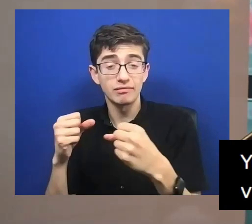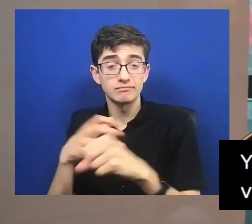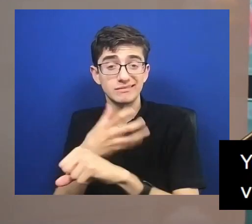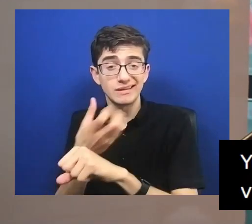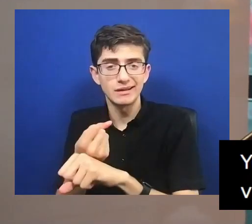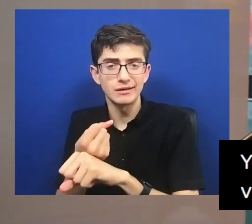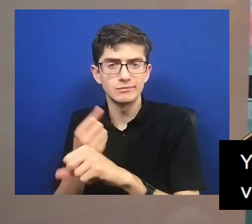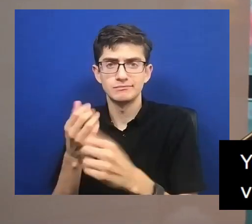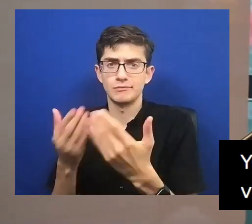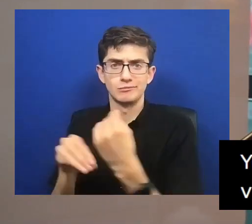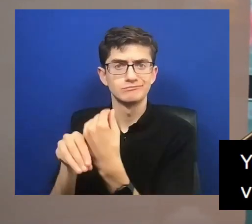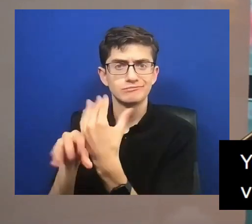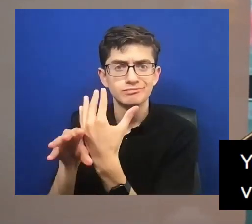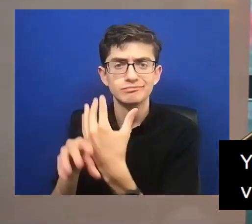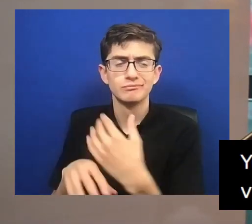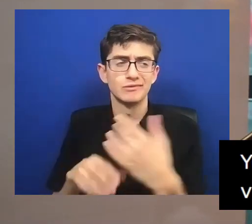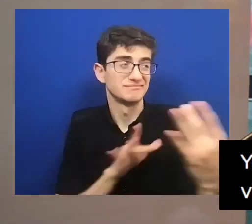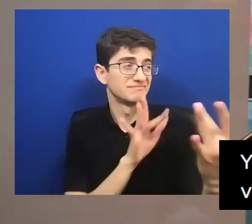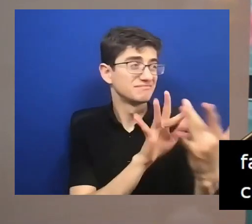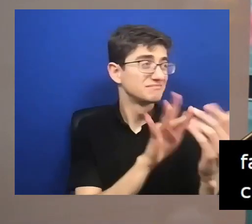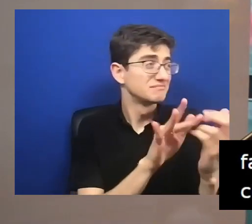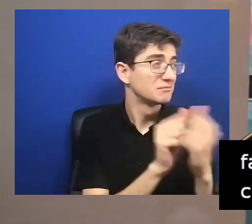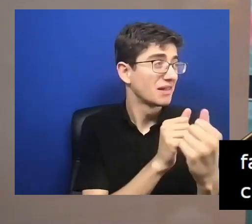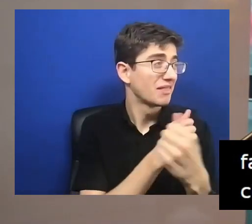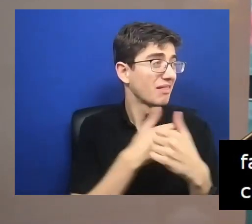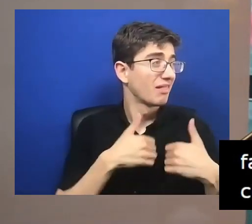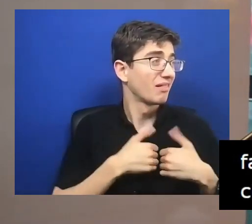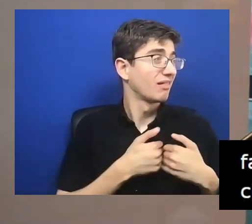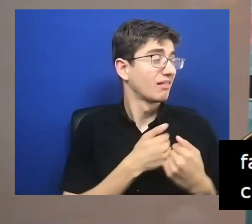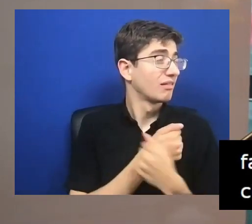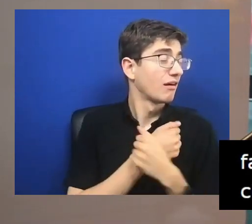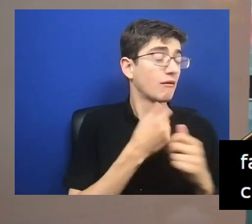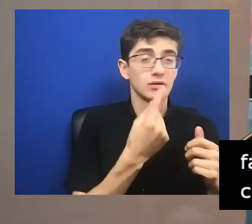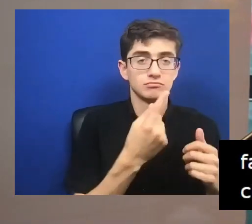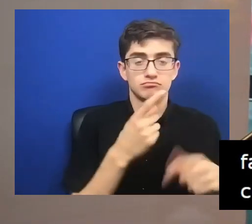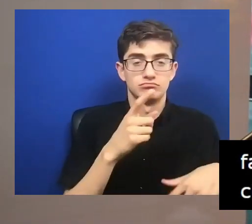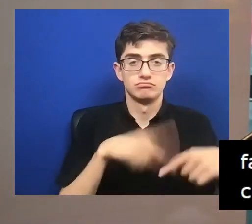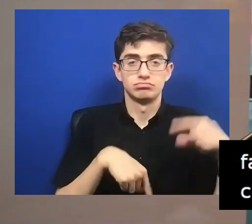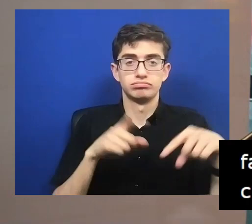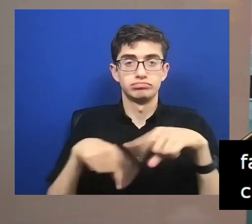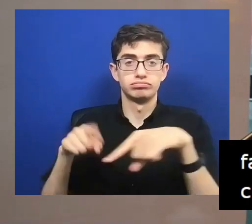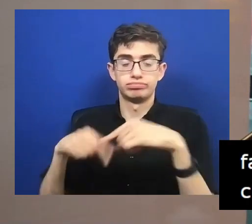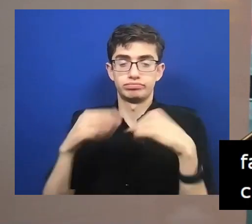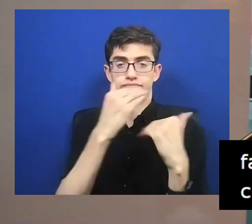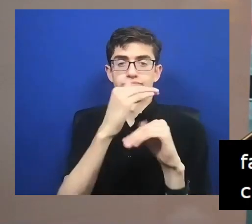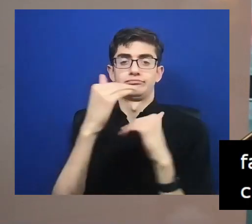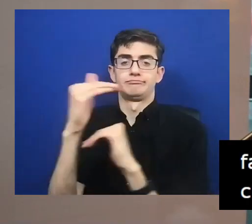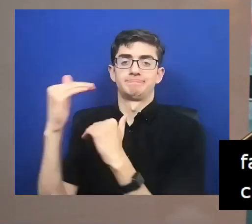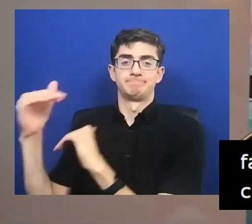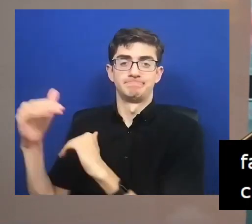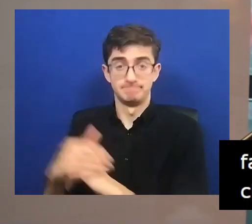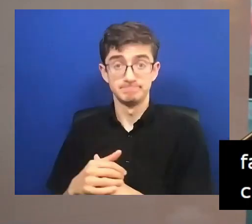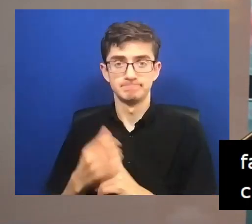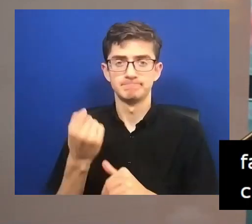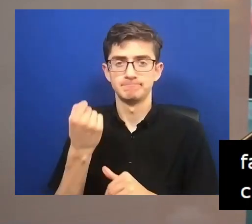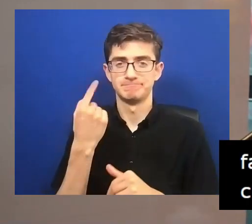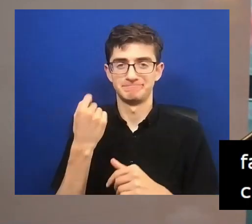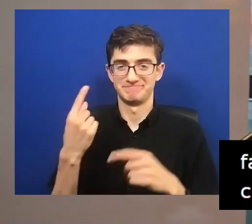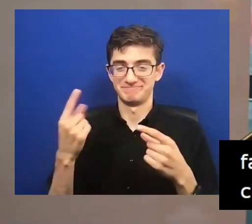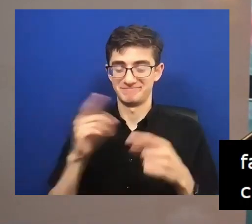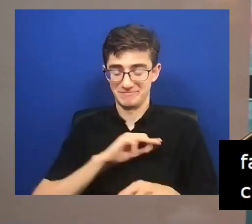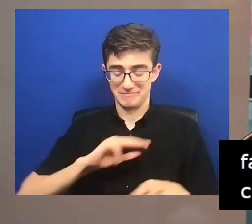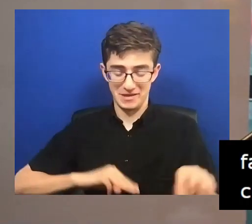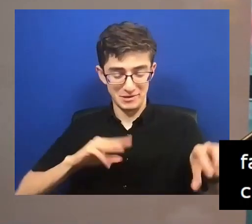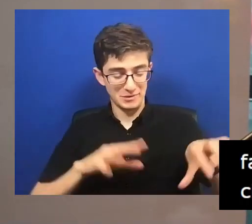ones. As Mayor Adams entered office, the cost of inaction had already exerted a steep price on our neighbors living in